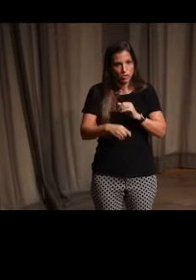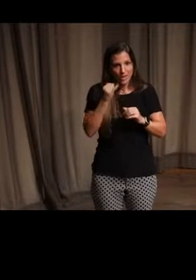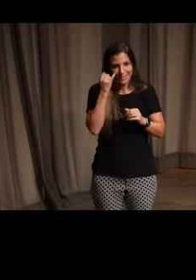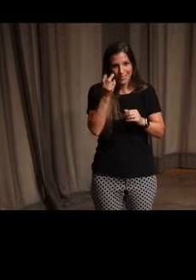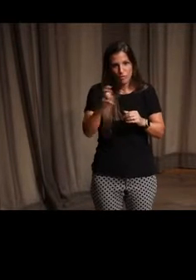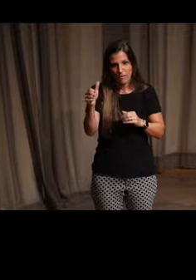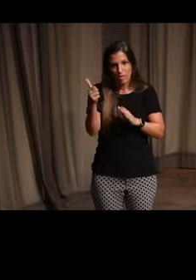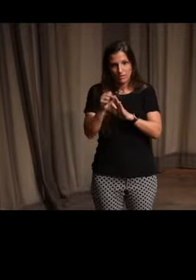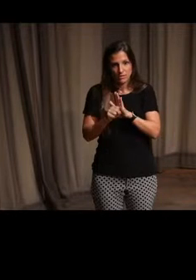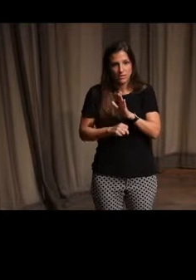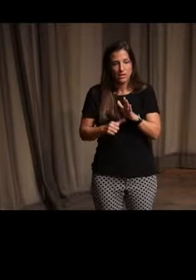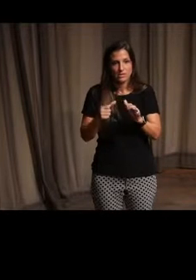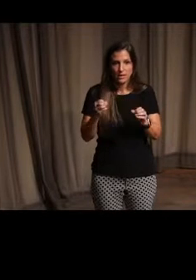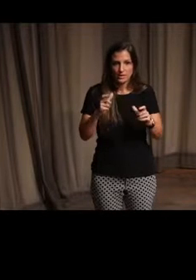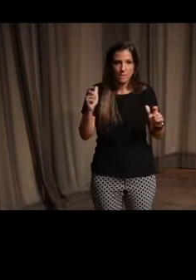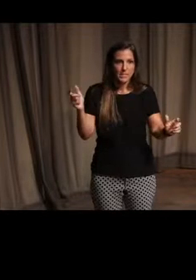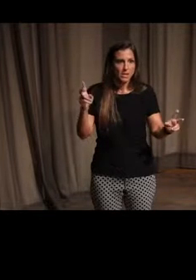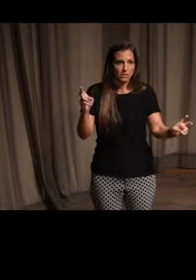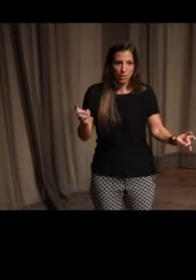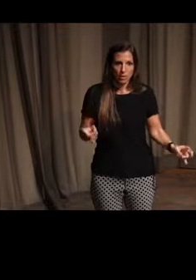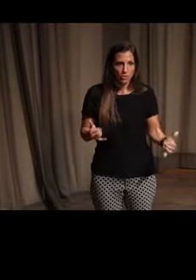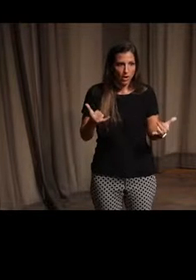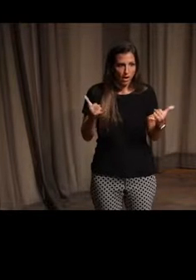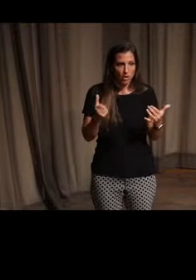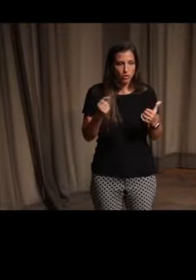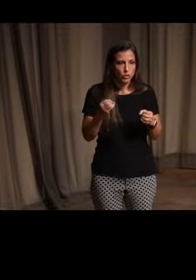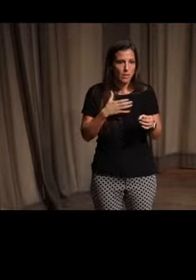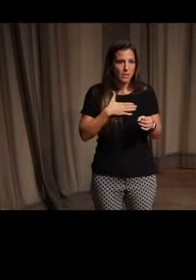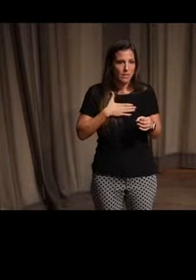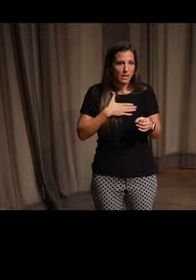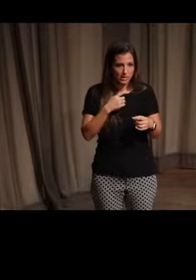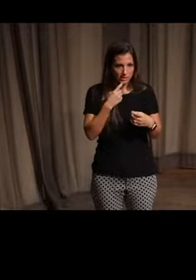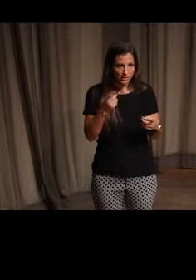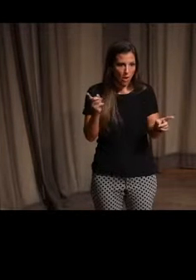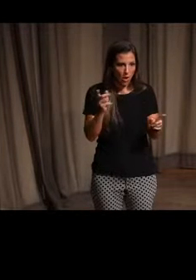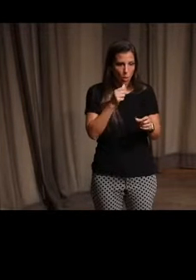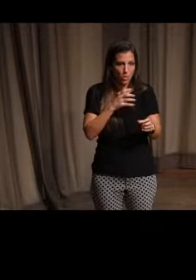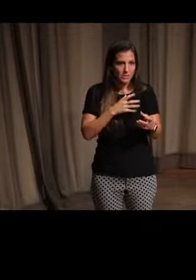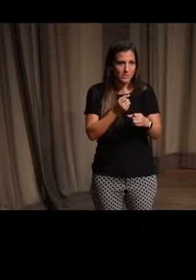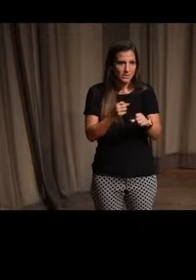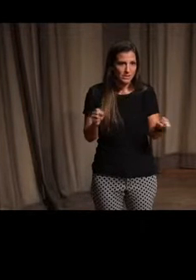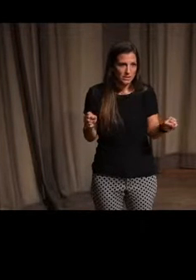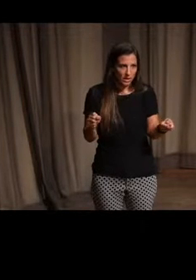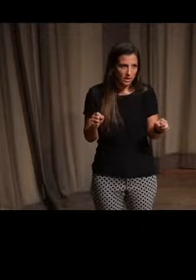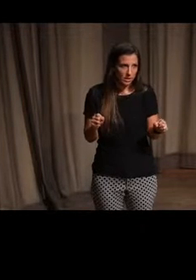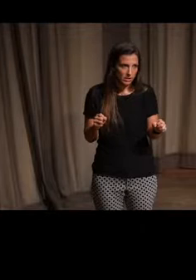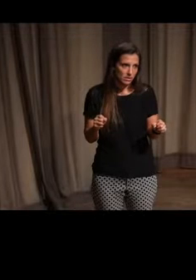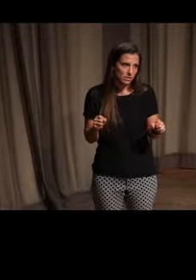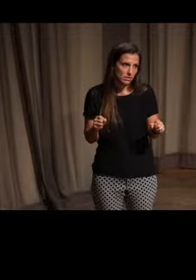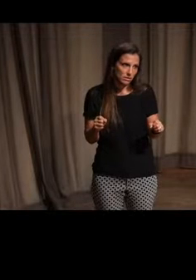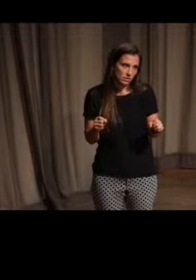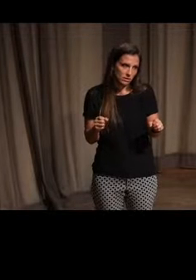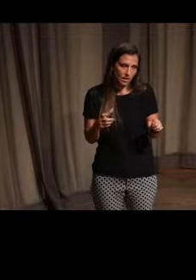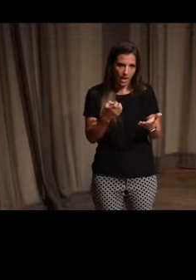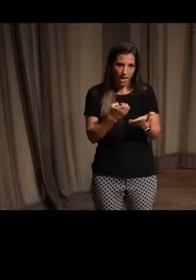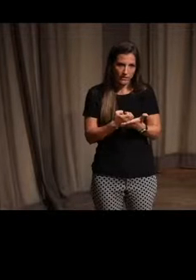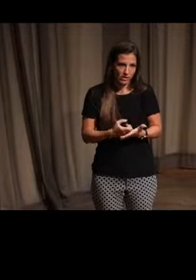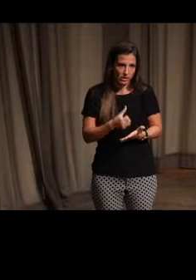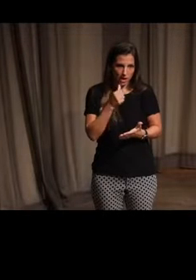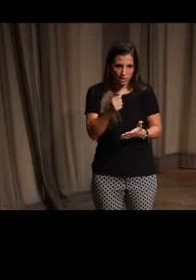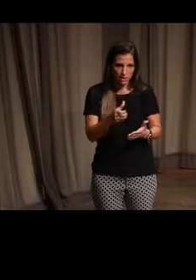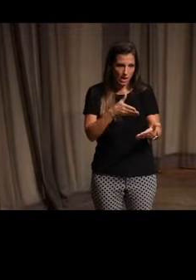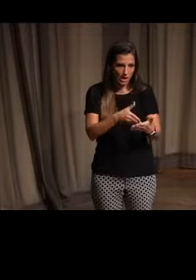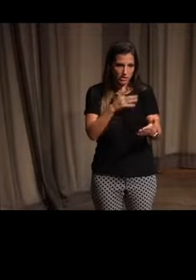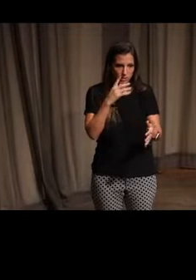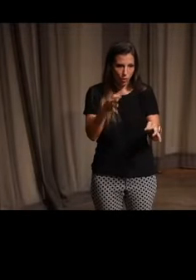out of state, and that's a huge topic right now. So just please tell women to be safe so that that evidence cannot be used against